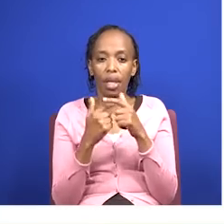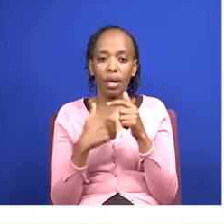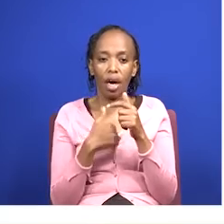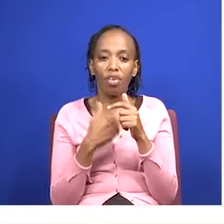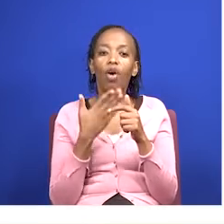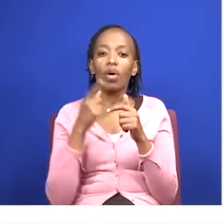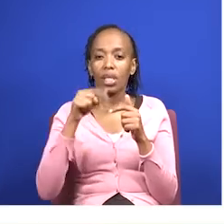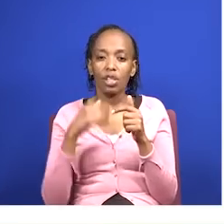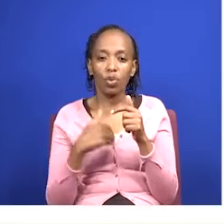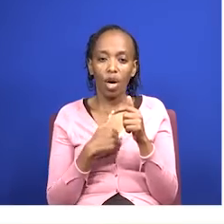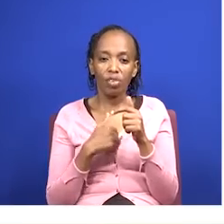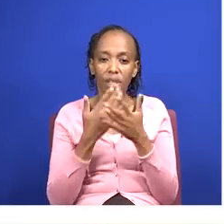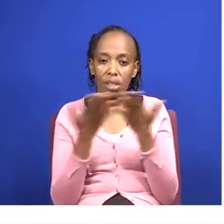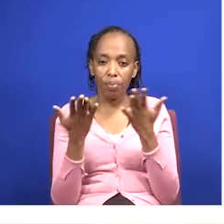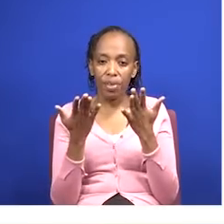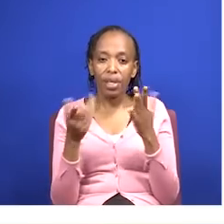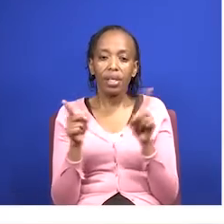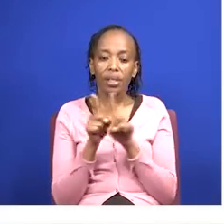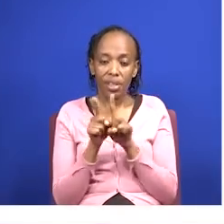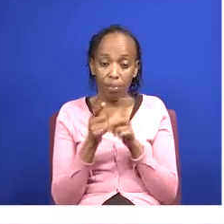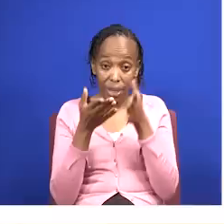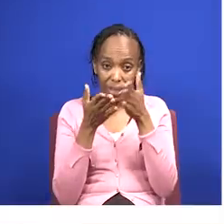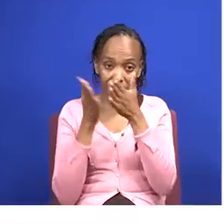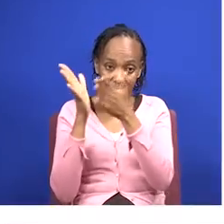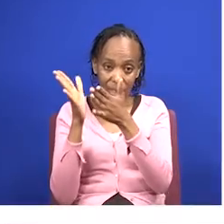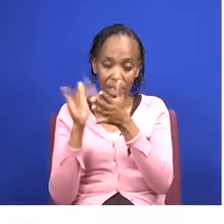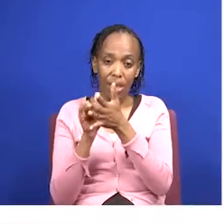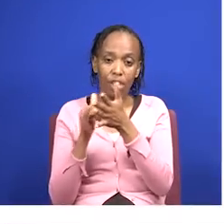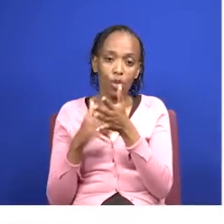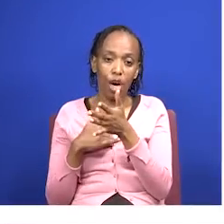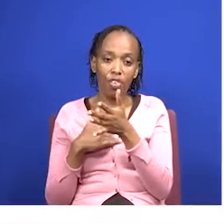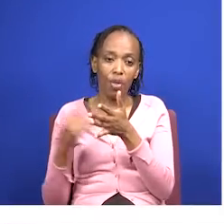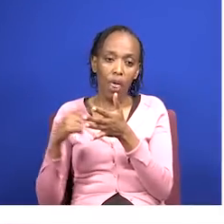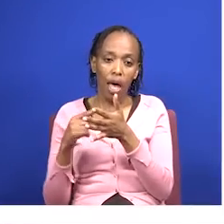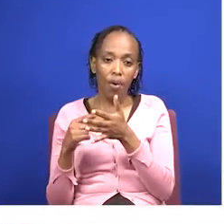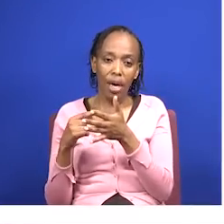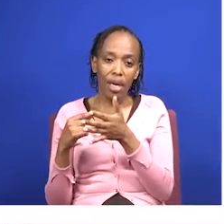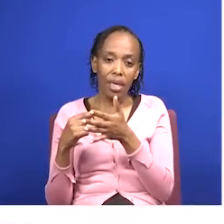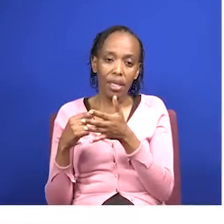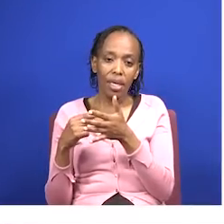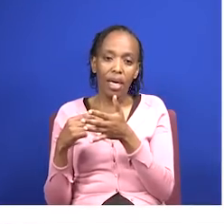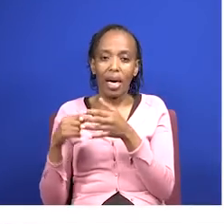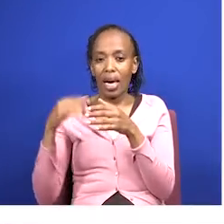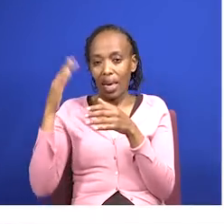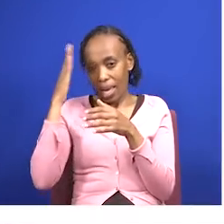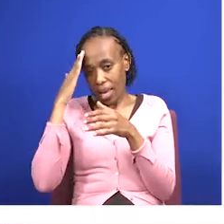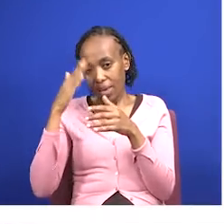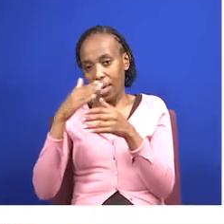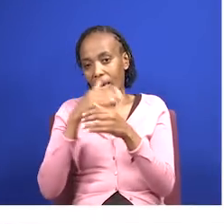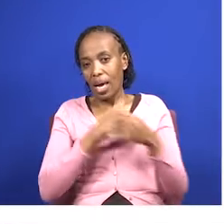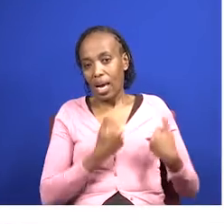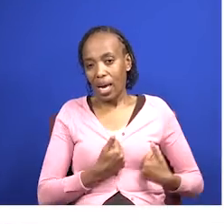Eventually, I want us to stick something like this that will have a head, a love